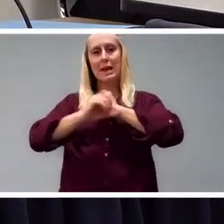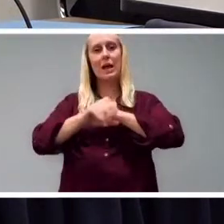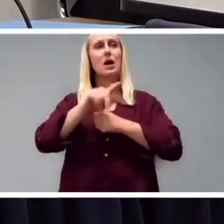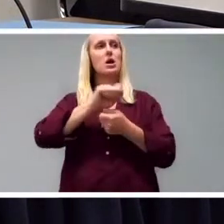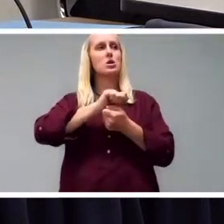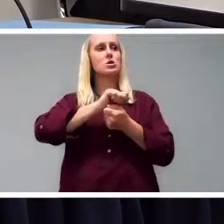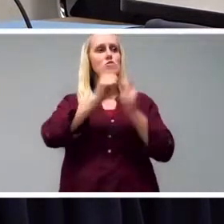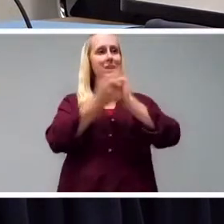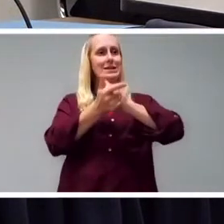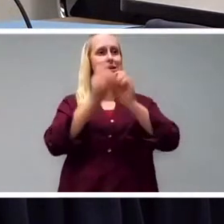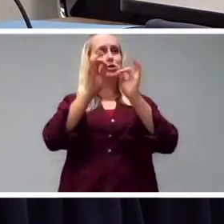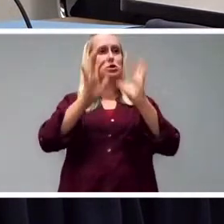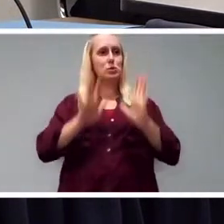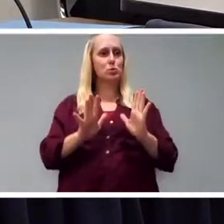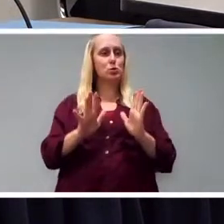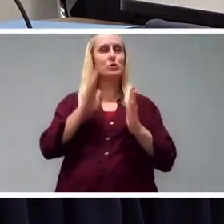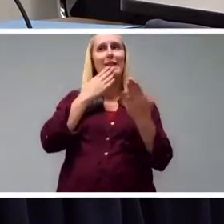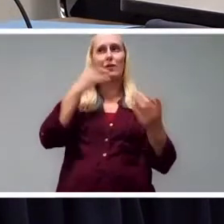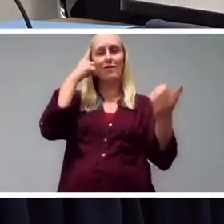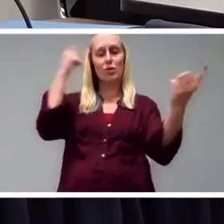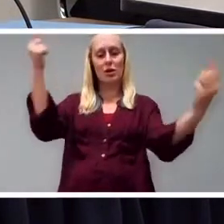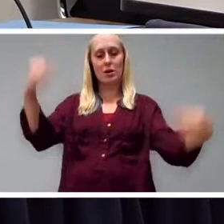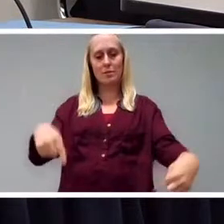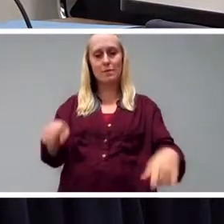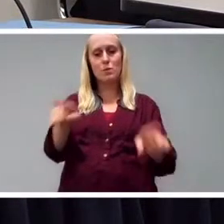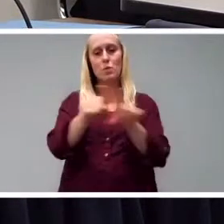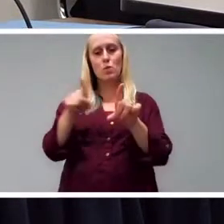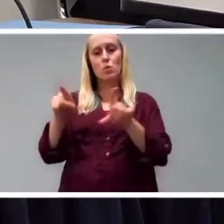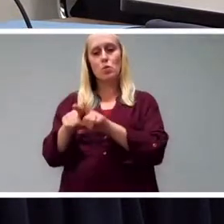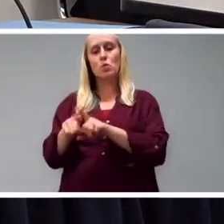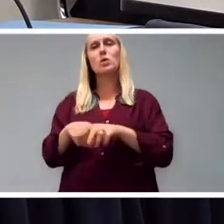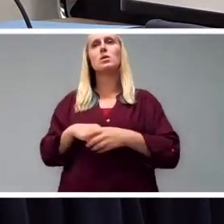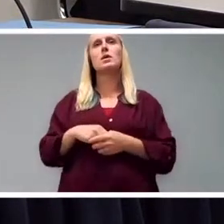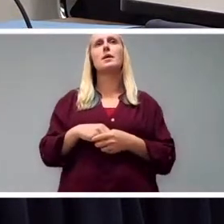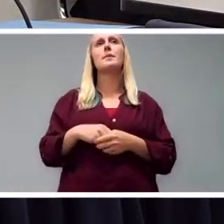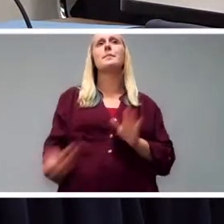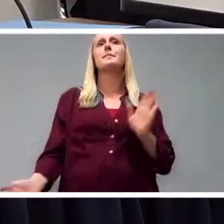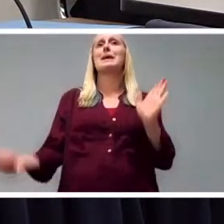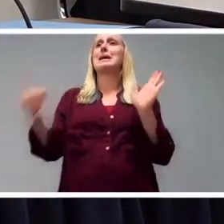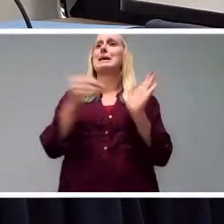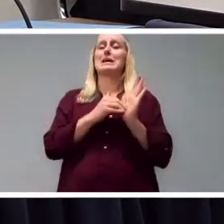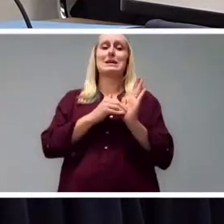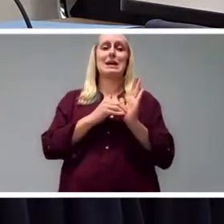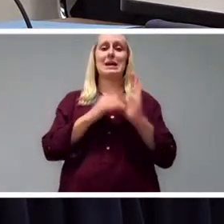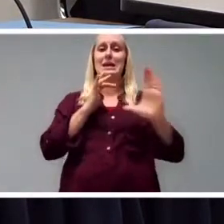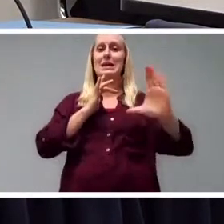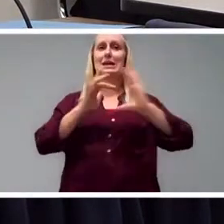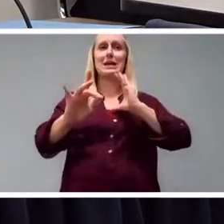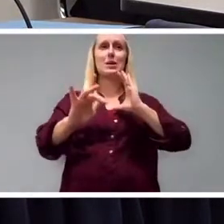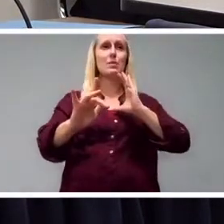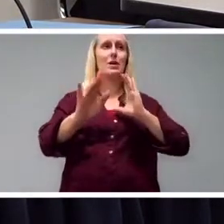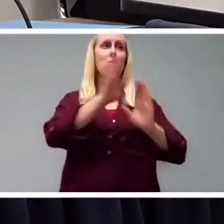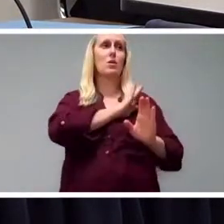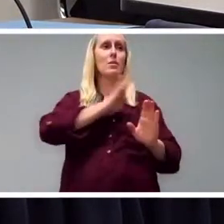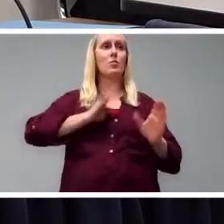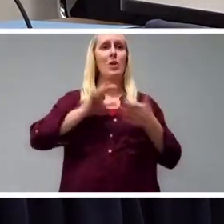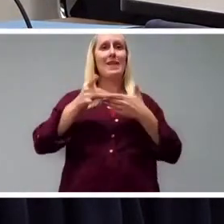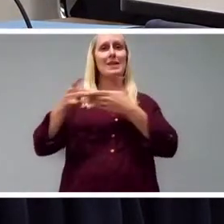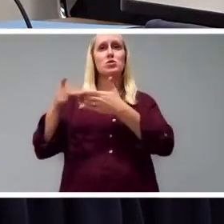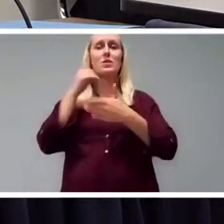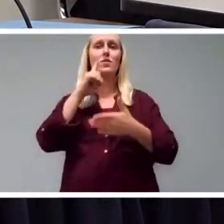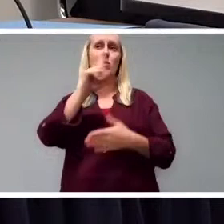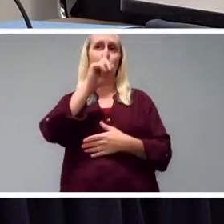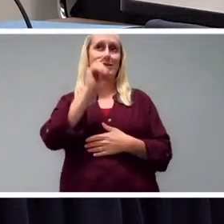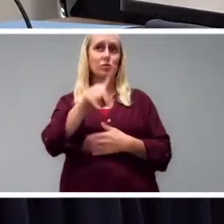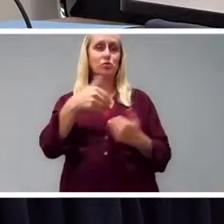and interpreters as well. Again, just email board leadership for questions that you may have